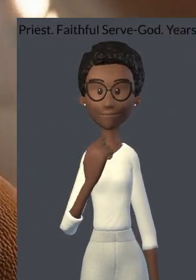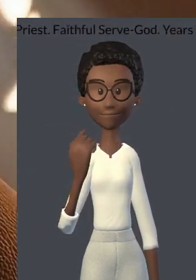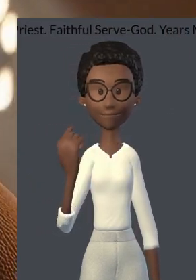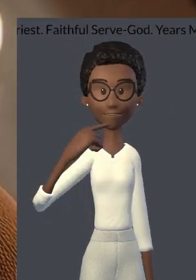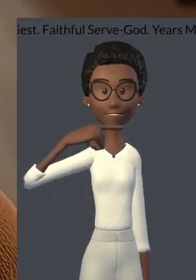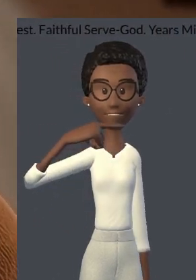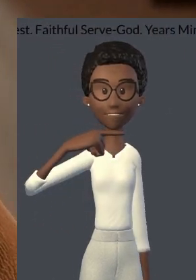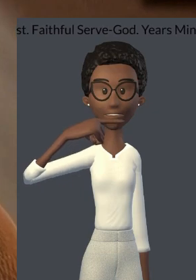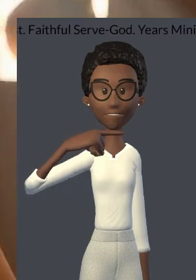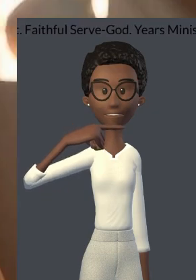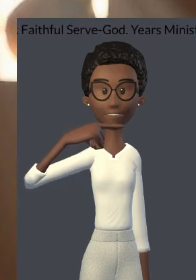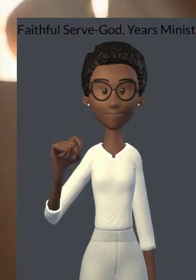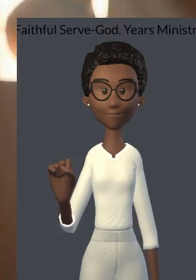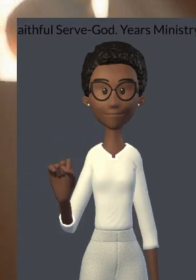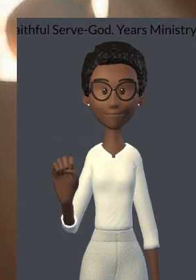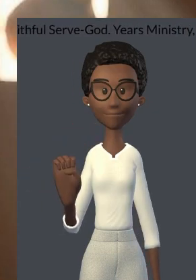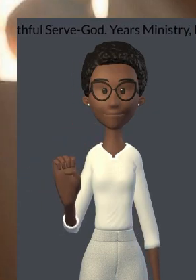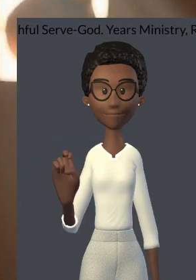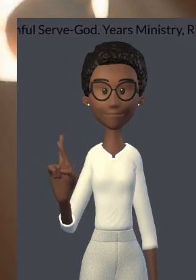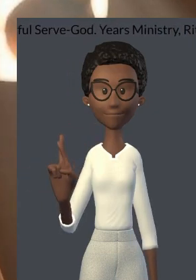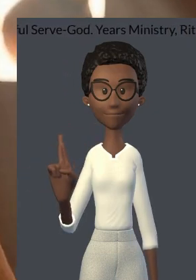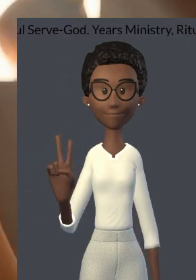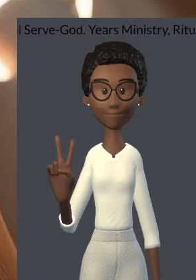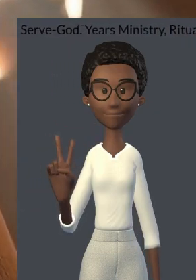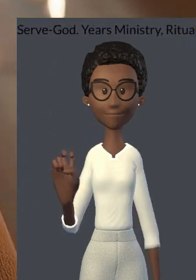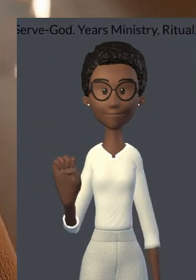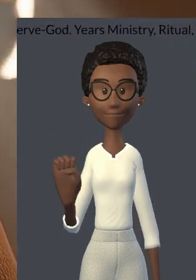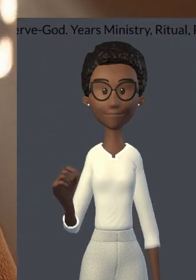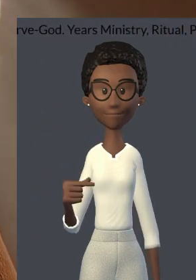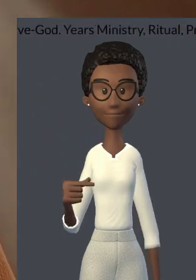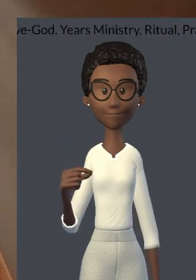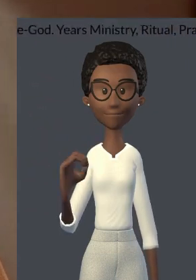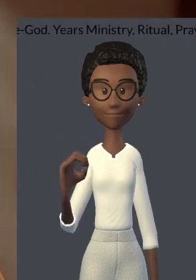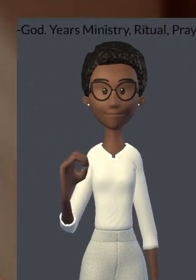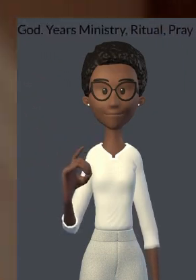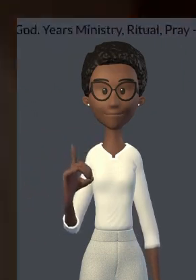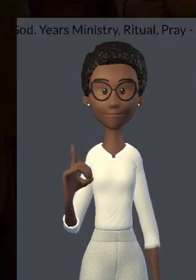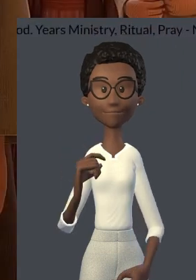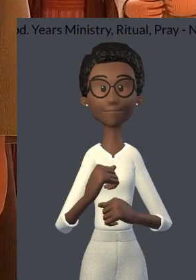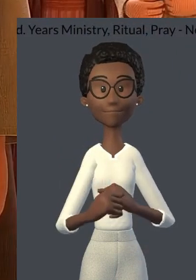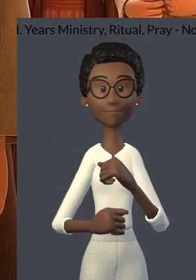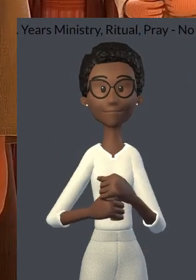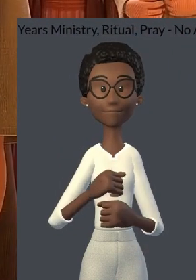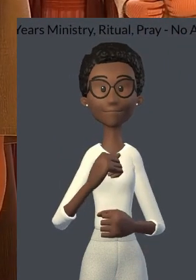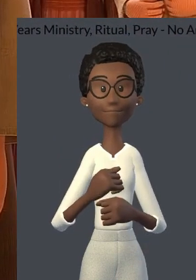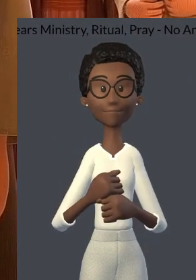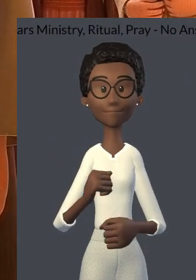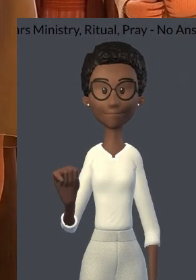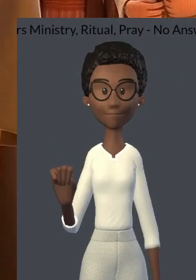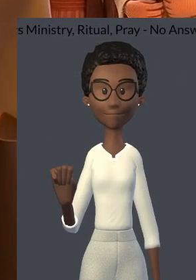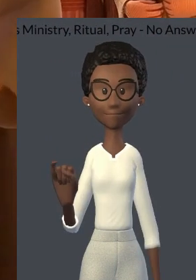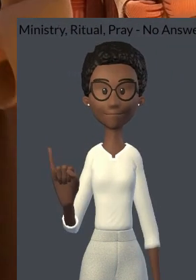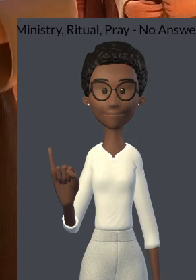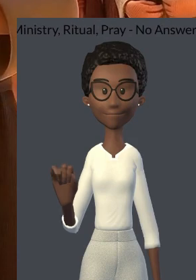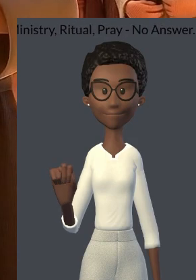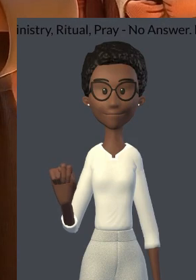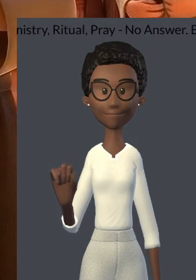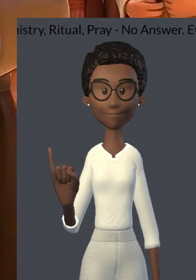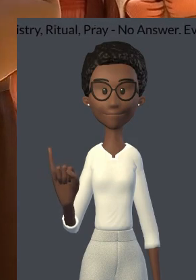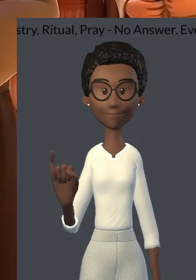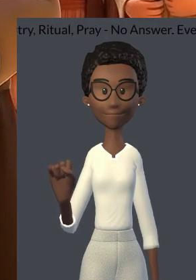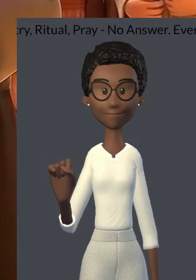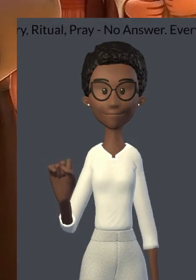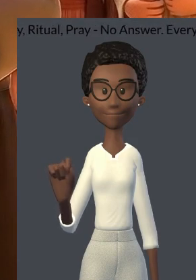his prayers felt forgotten. Was silent, he kept walking in obedience. He